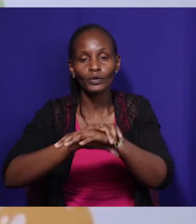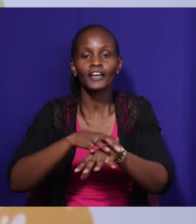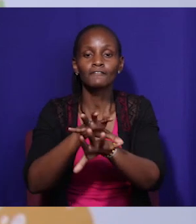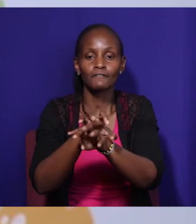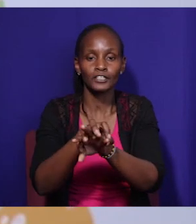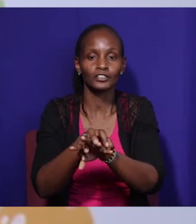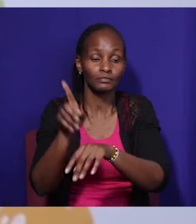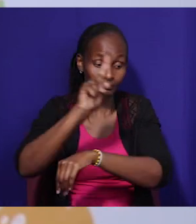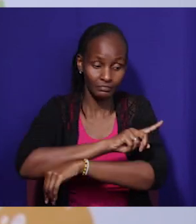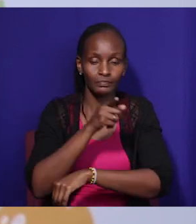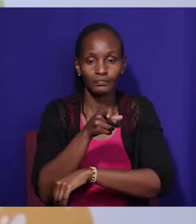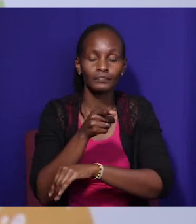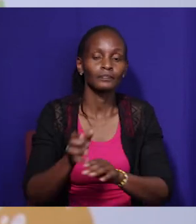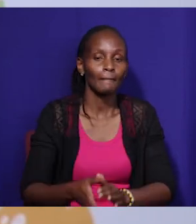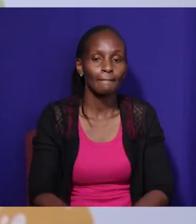that day?